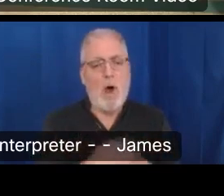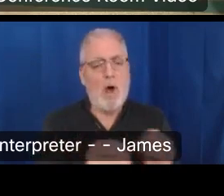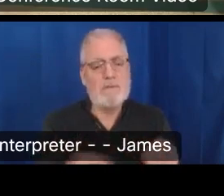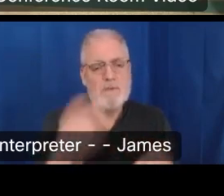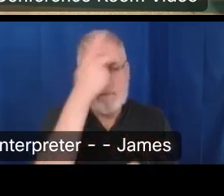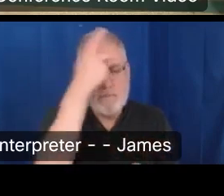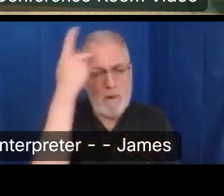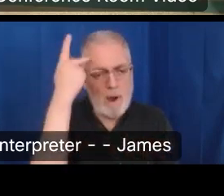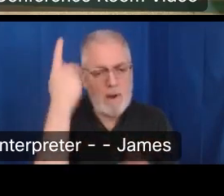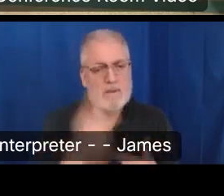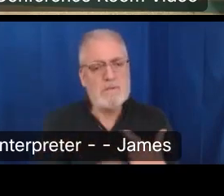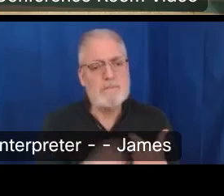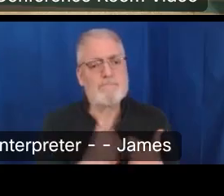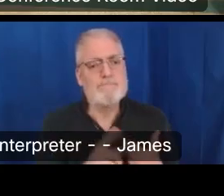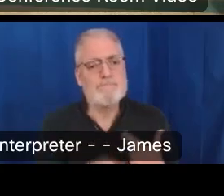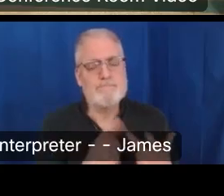outdoor recreation.